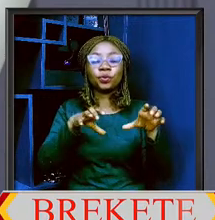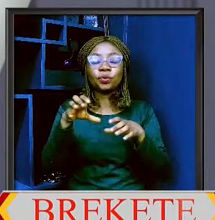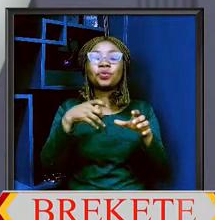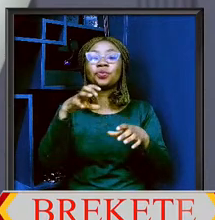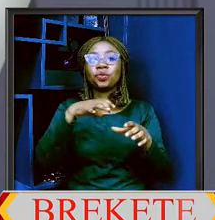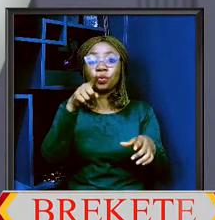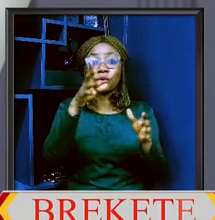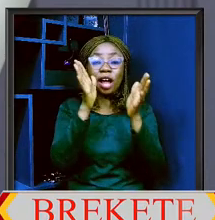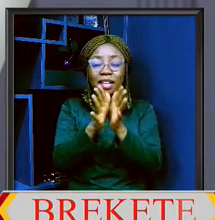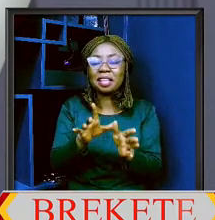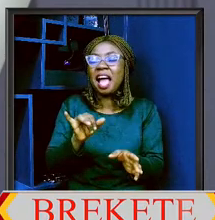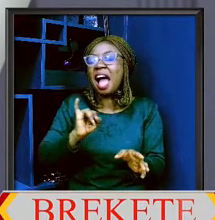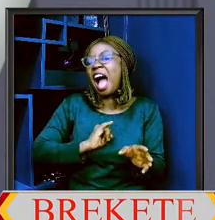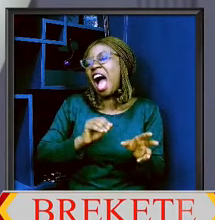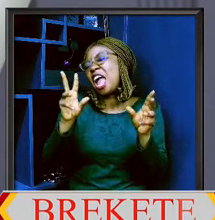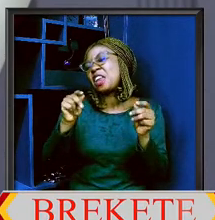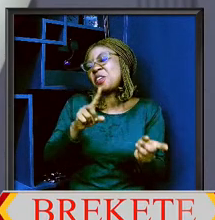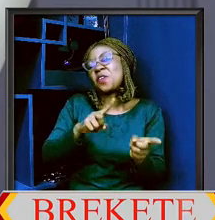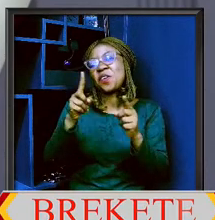know